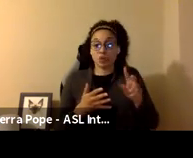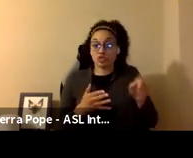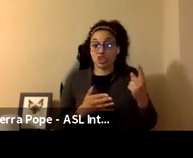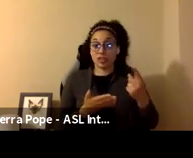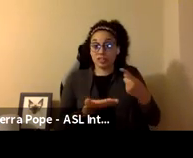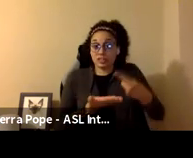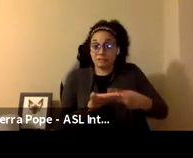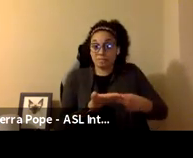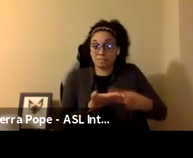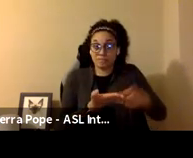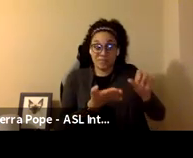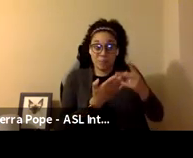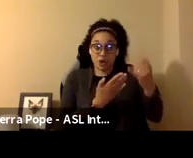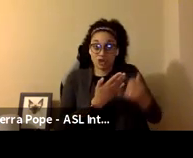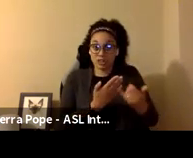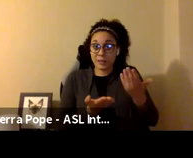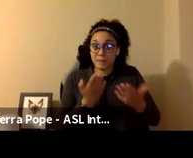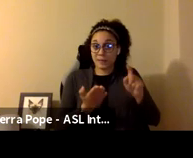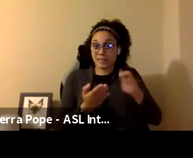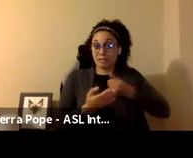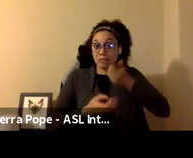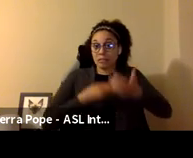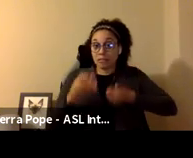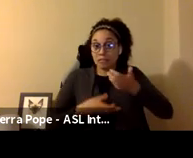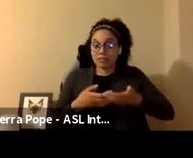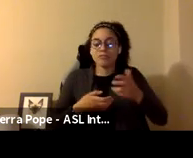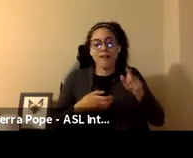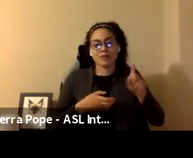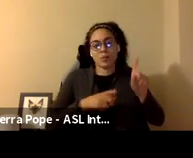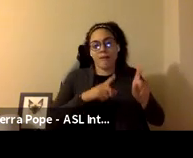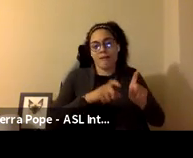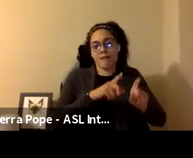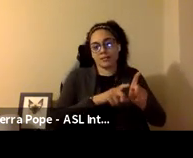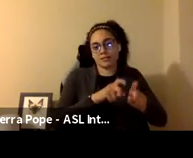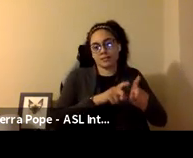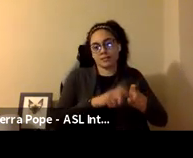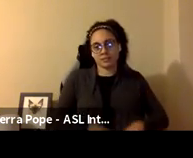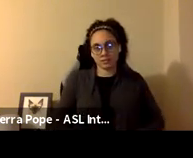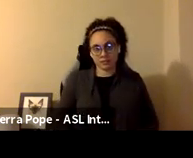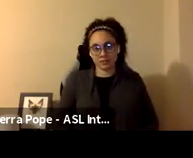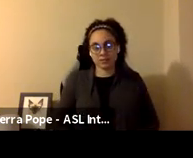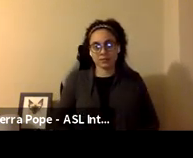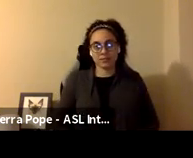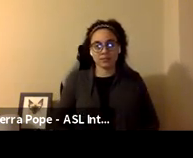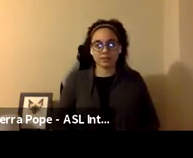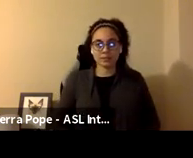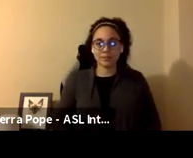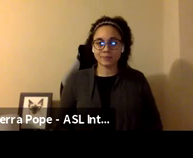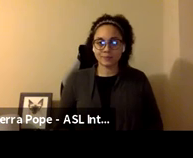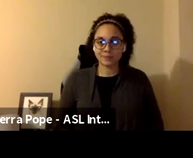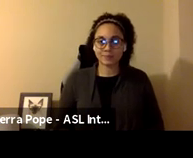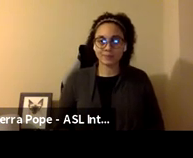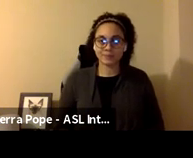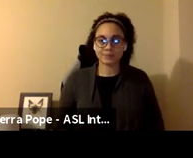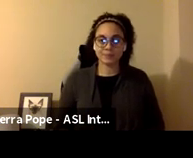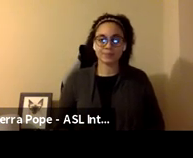they needed. They needed that emotional release. You don't know until you ask the questions. Then you want to say, once